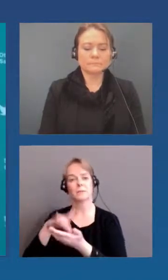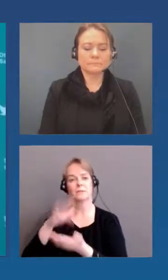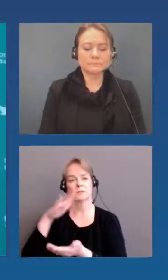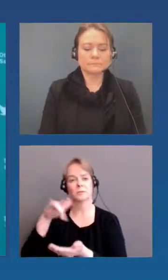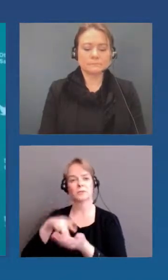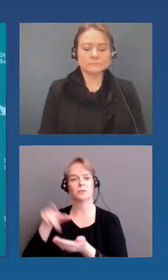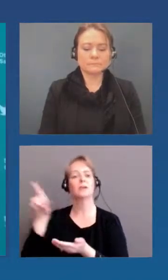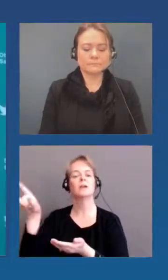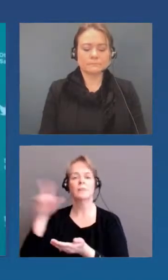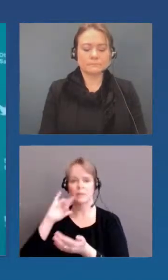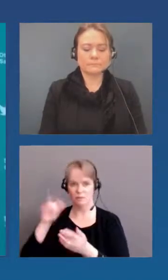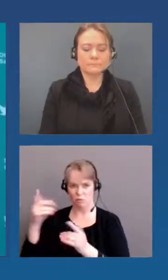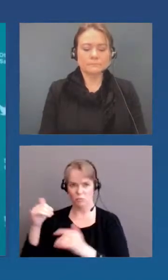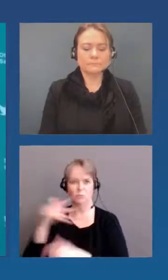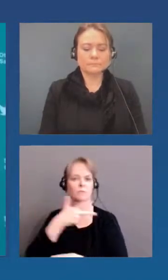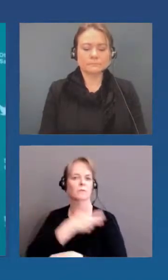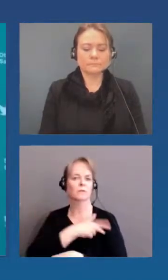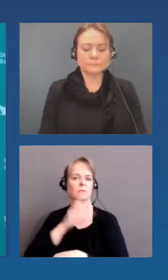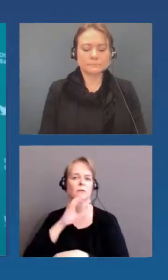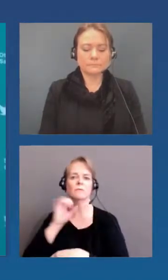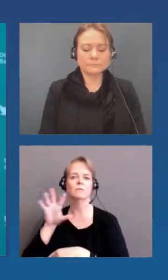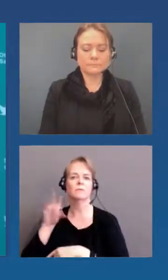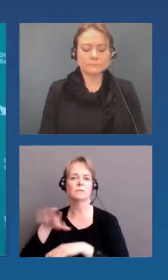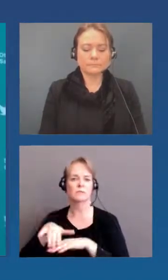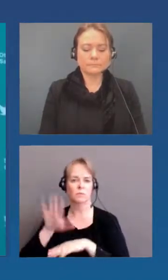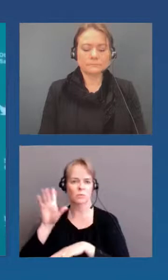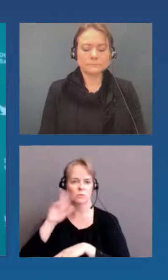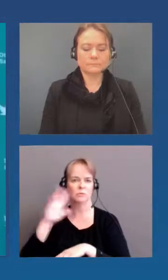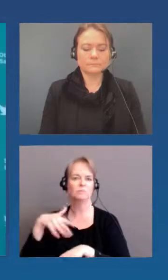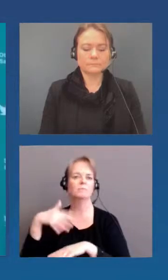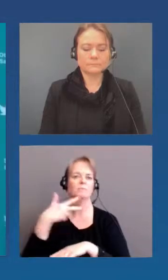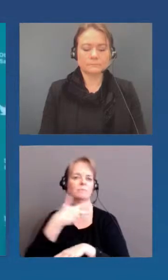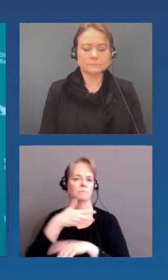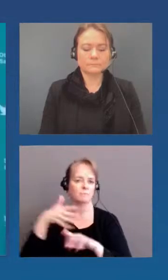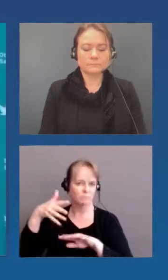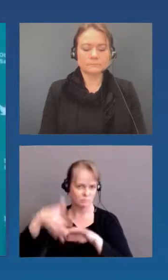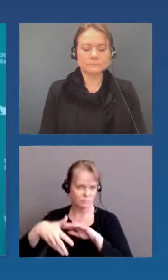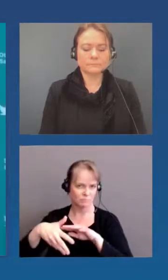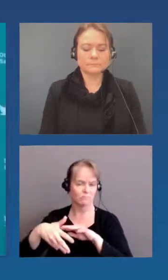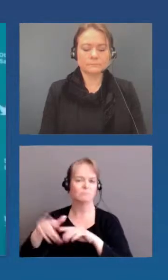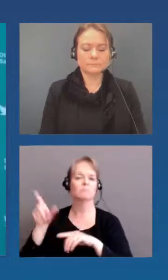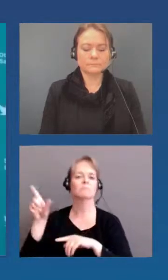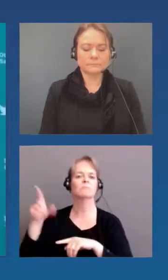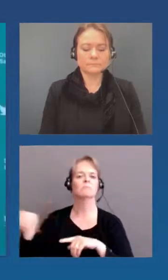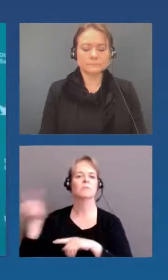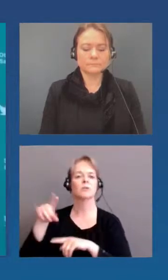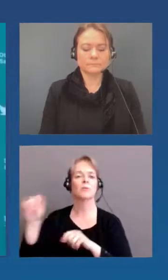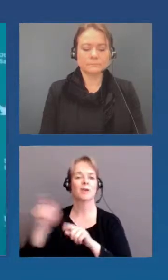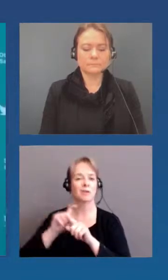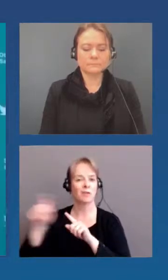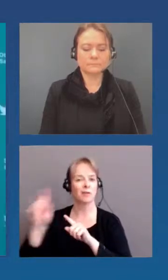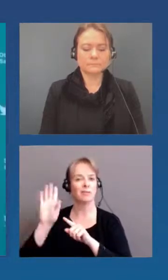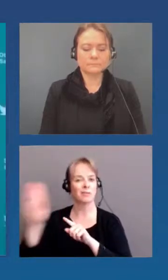and older. Please call the Akausavik Family Health Team at